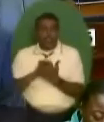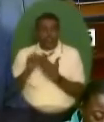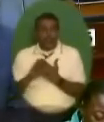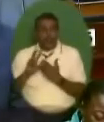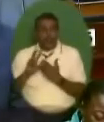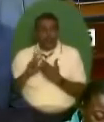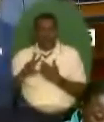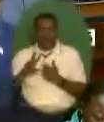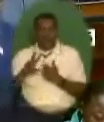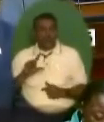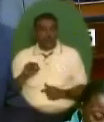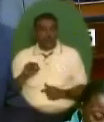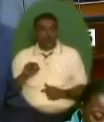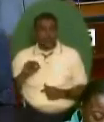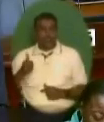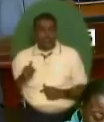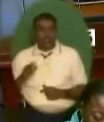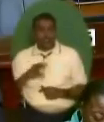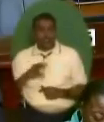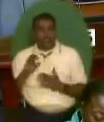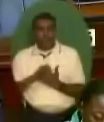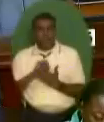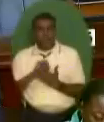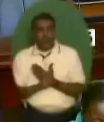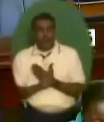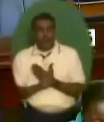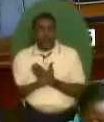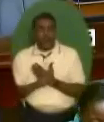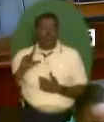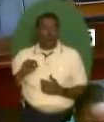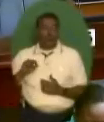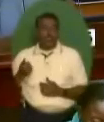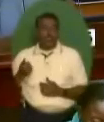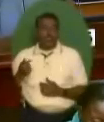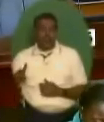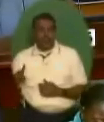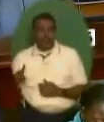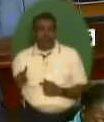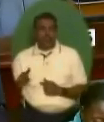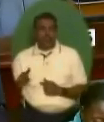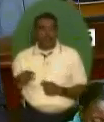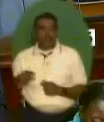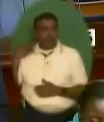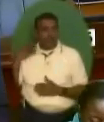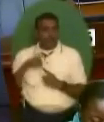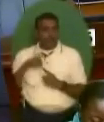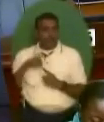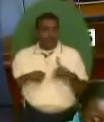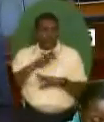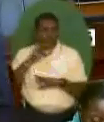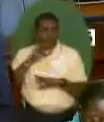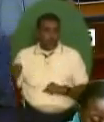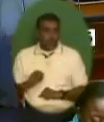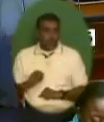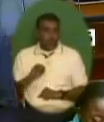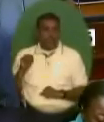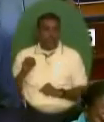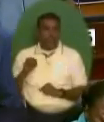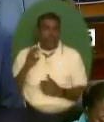October 2010 and September 2011. Mr. Speaker, in his presentation last Monday, the Minister of